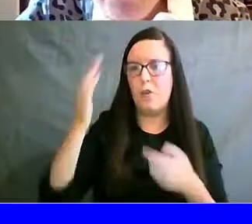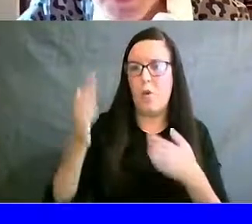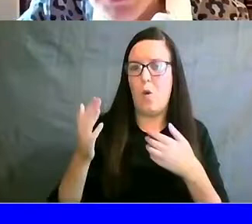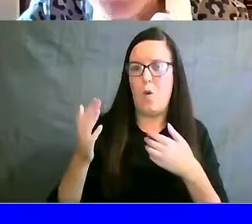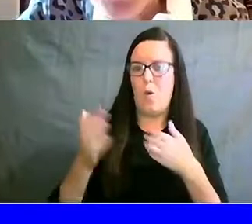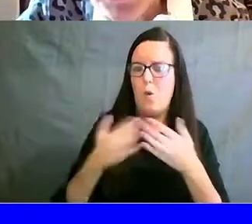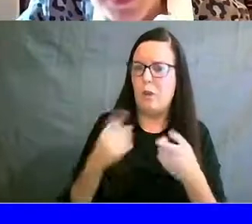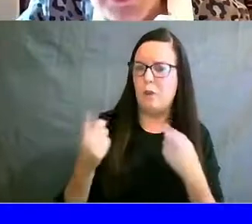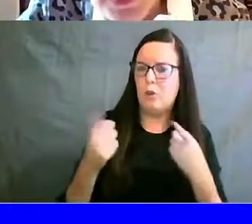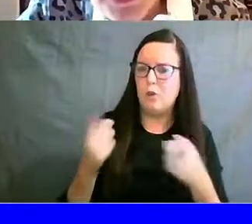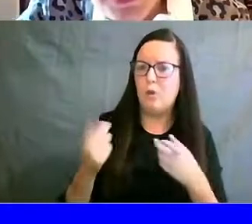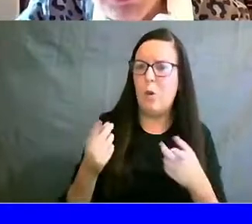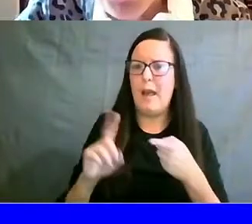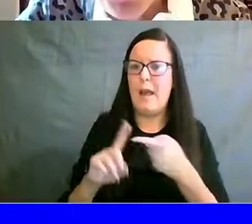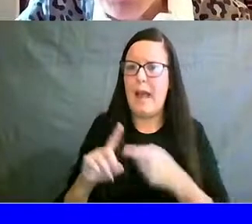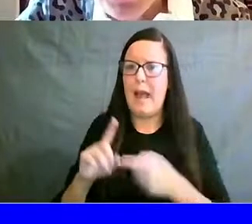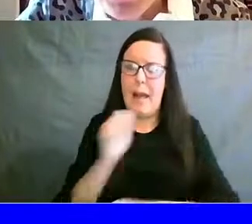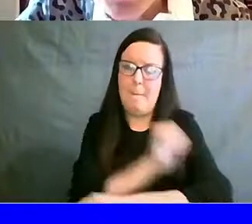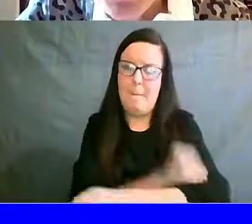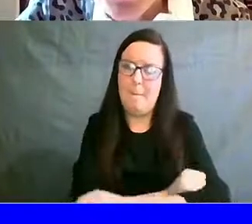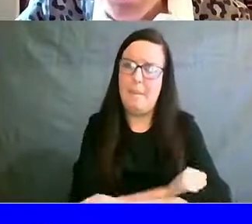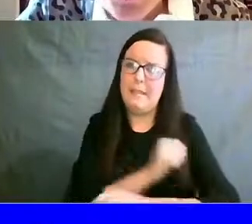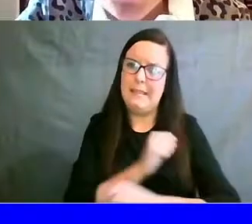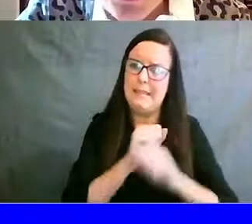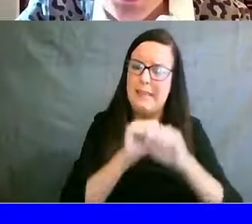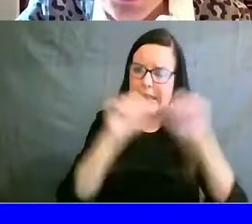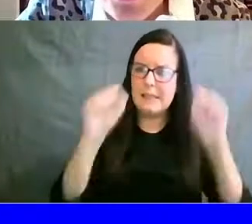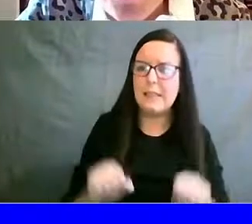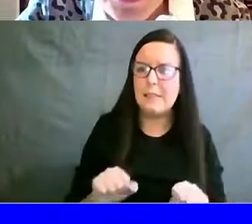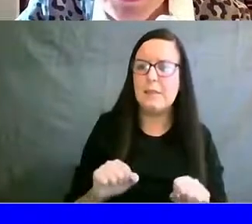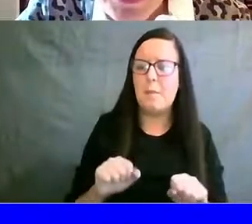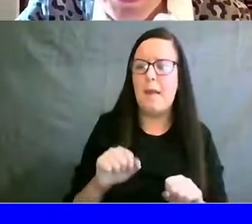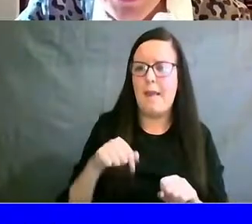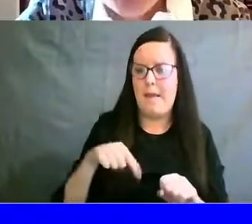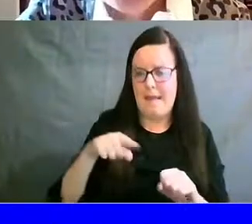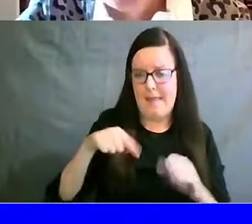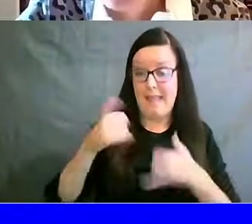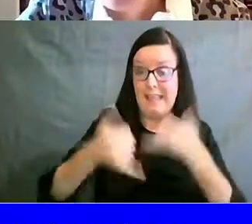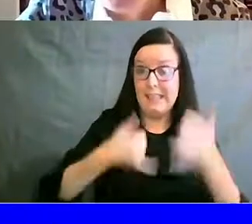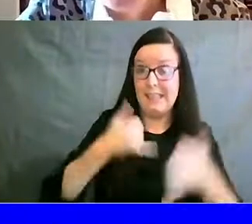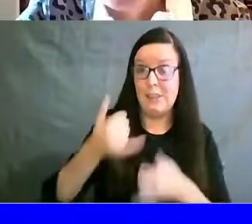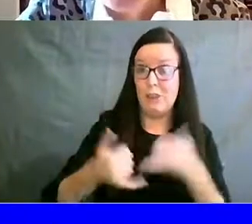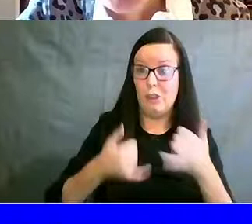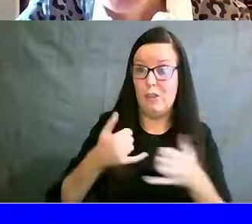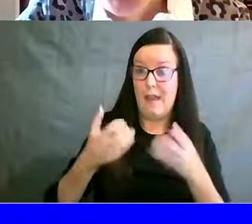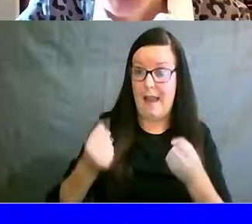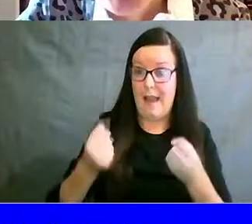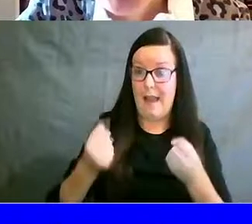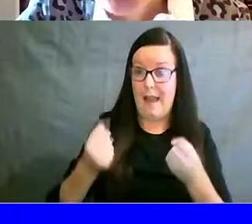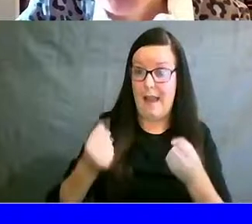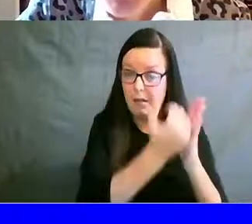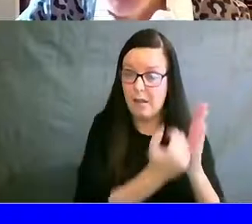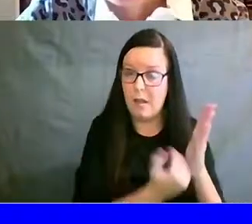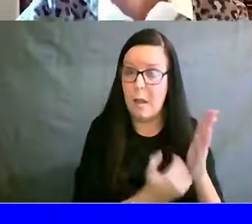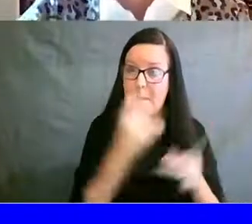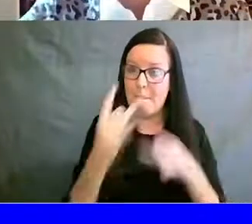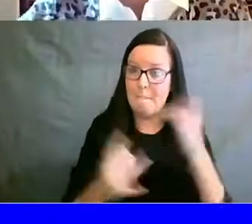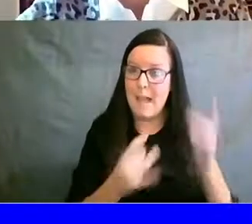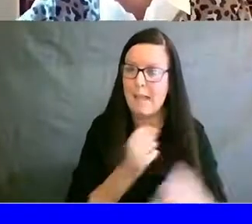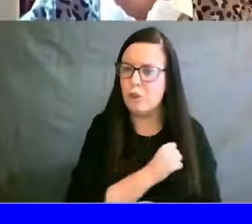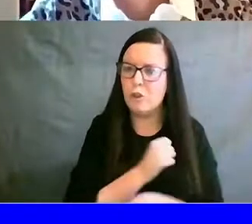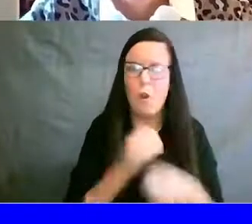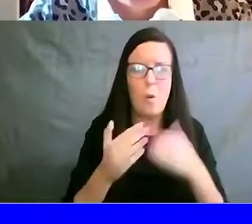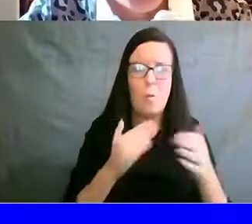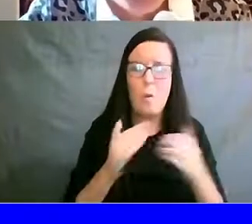there. And I know that the IPRT report from earlier this year certainly called out that. And this is all with a view to ensuring equal and